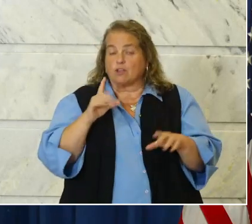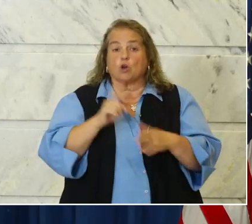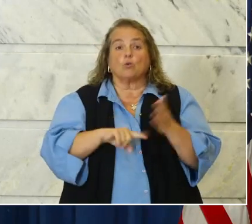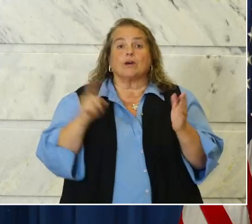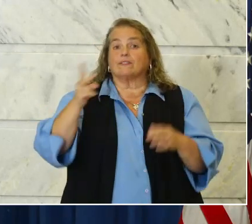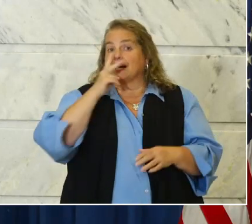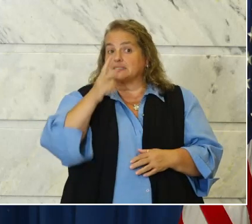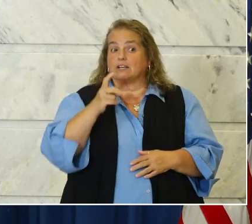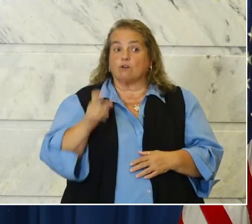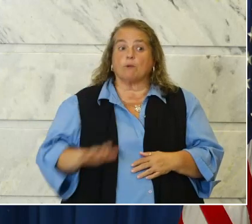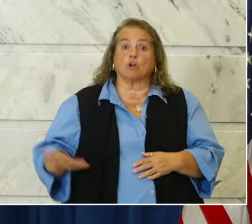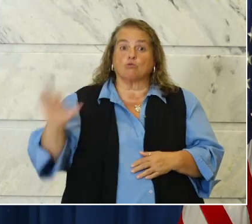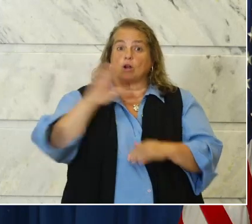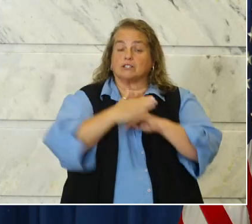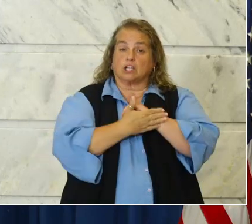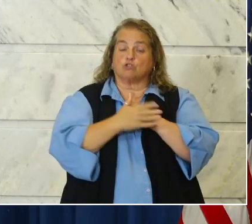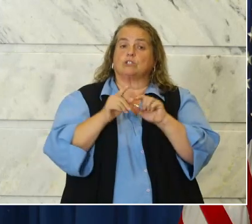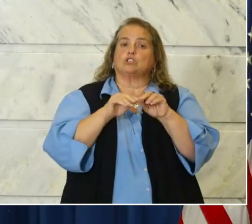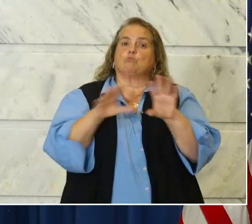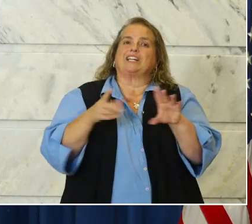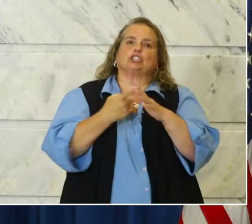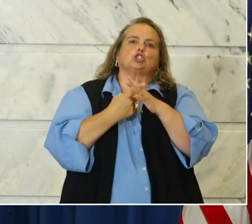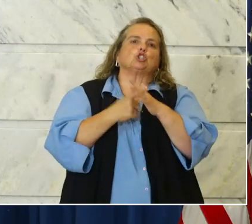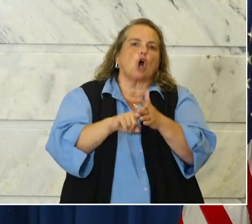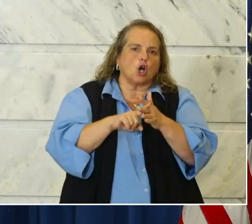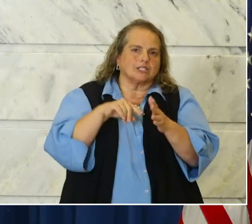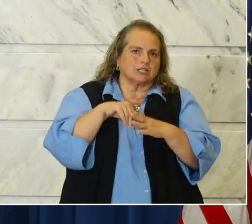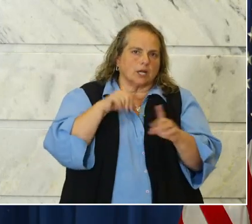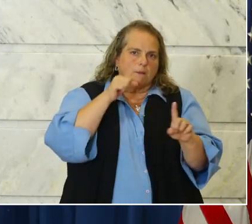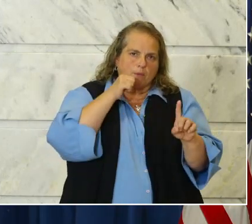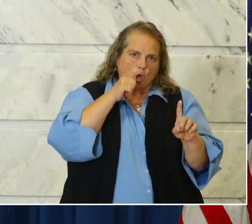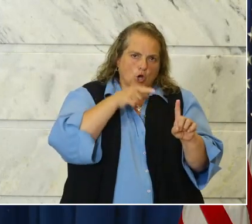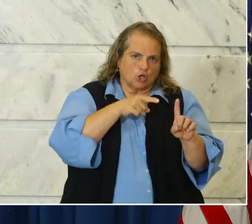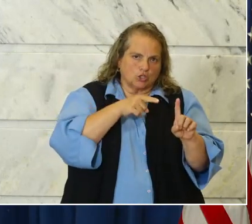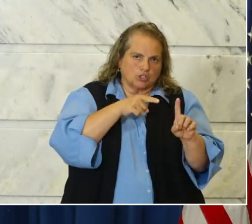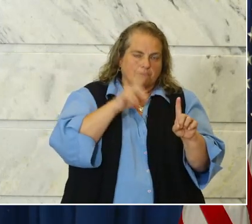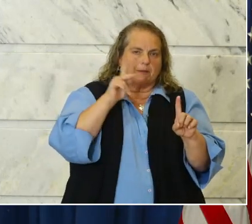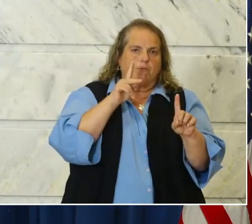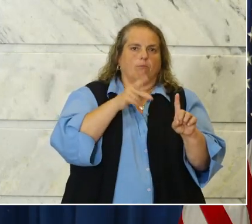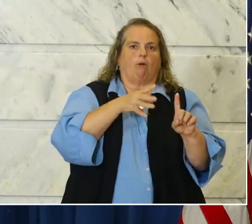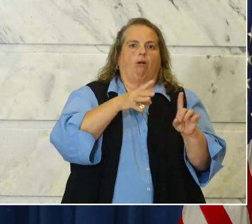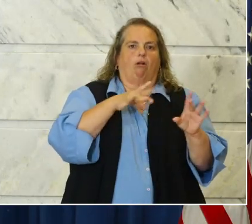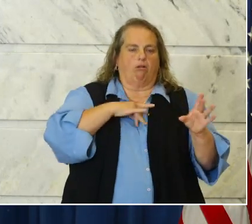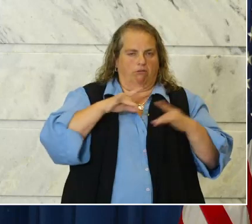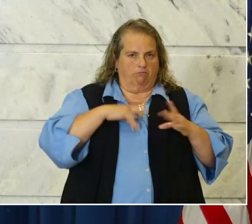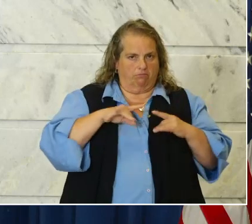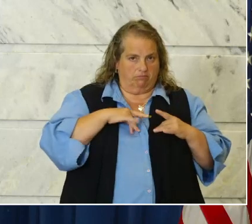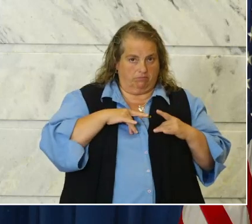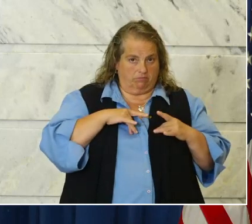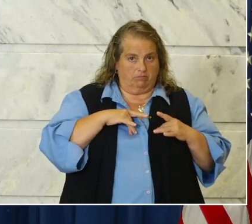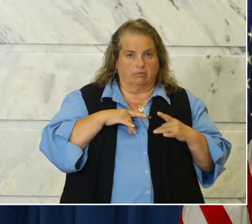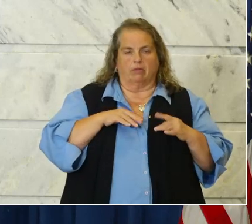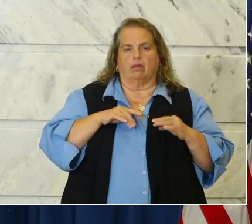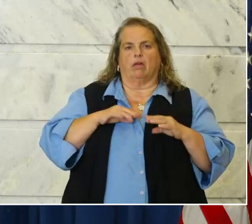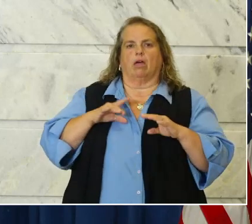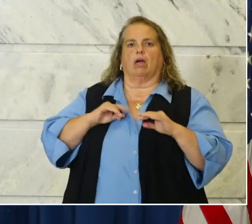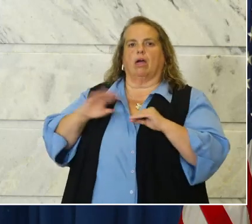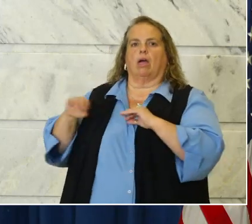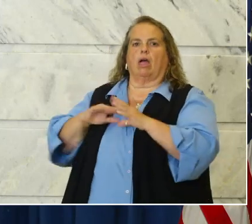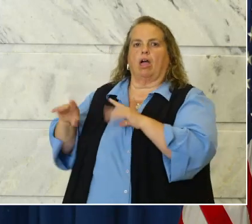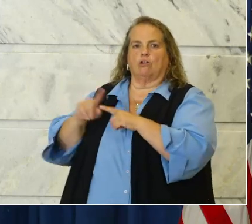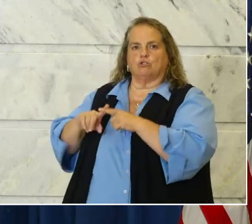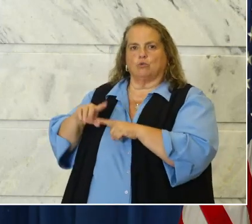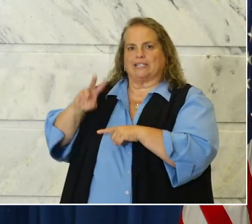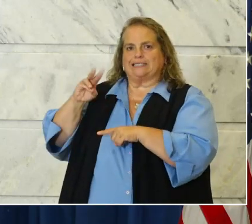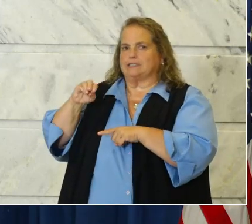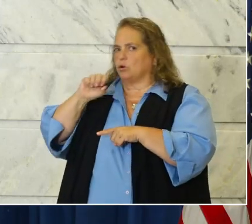all across the country is a spread that starts in bars, goes from that age group to the 60-year-old age group, and from that